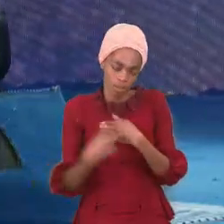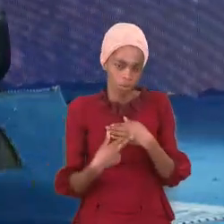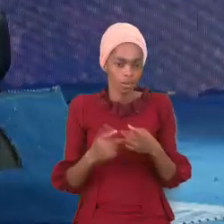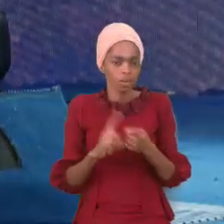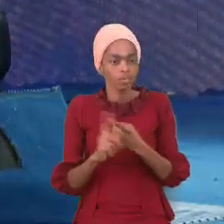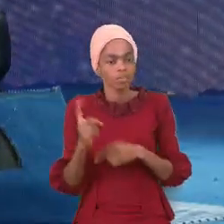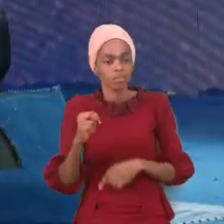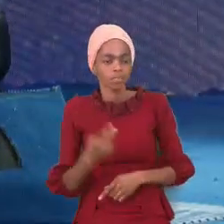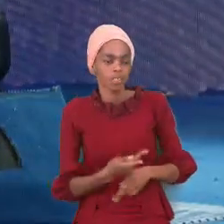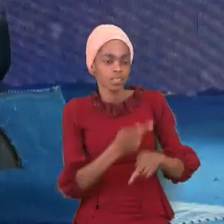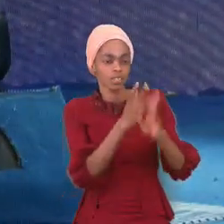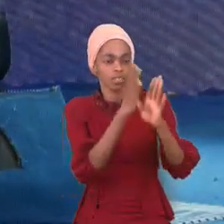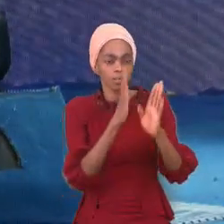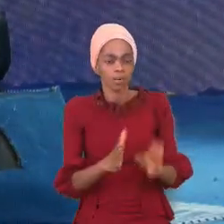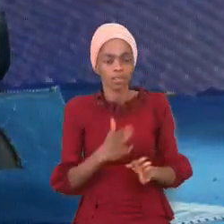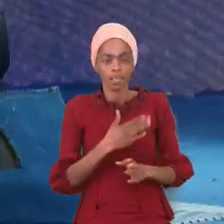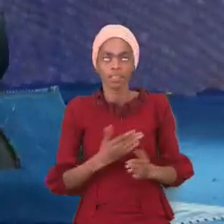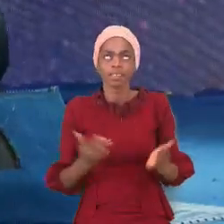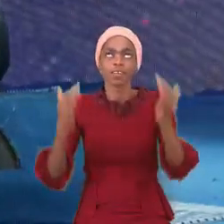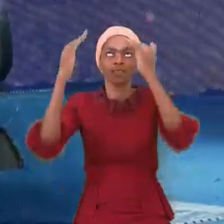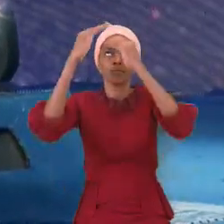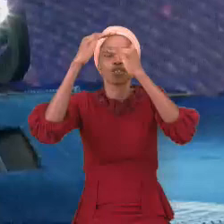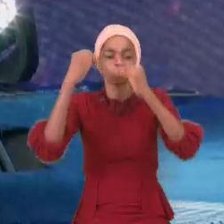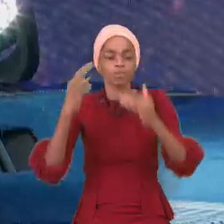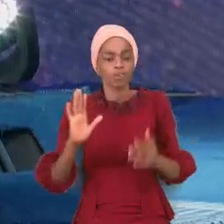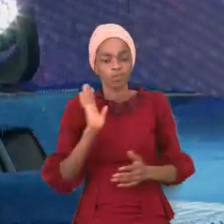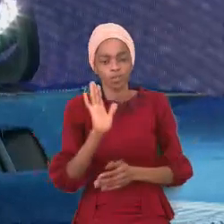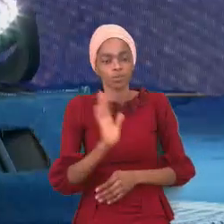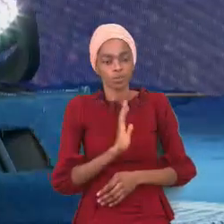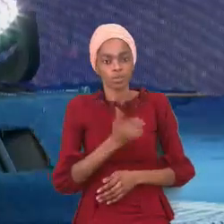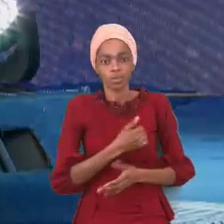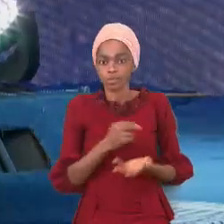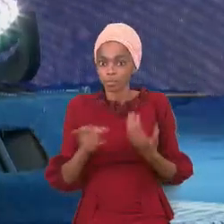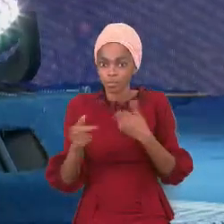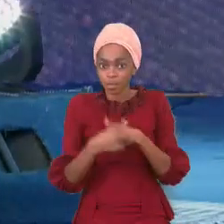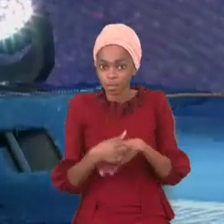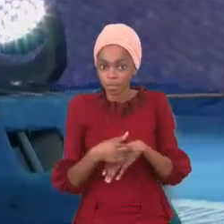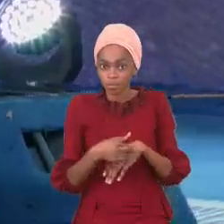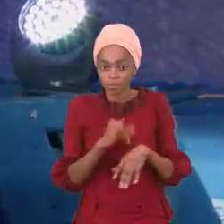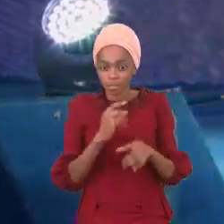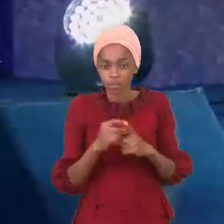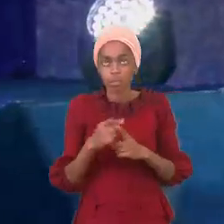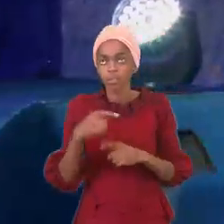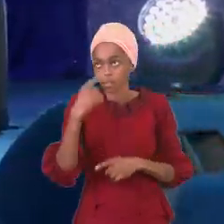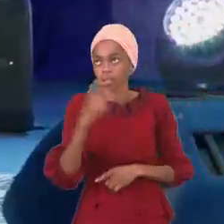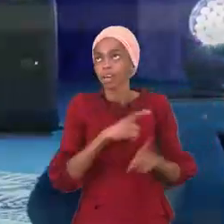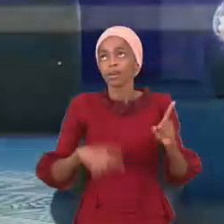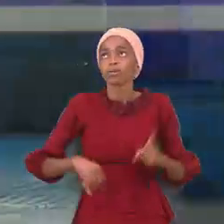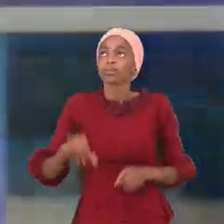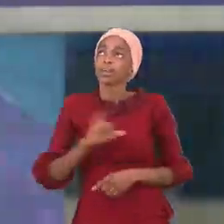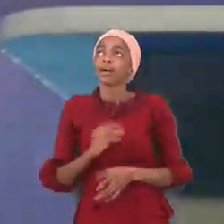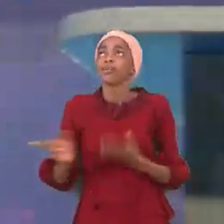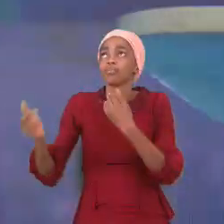the shepherd and bishop of your souls. Return, that's the word. You say, Lord, tonight I